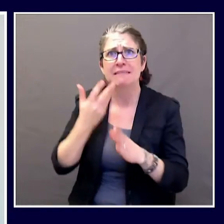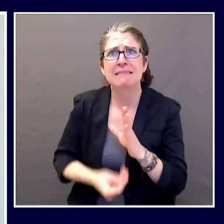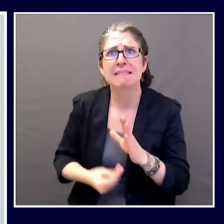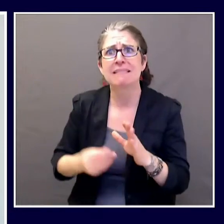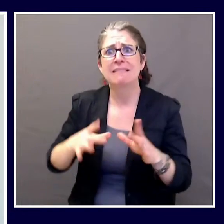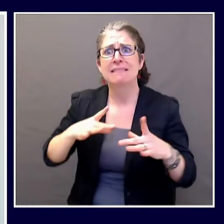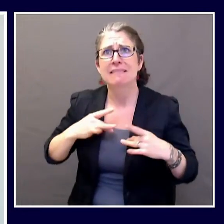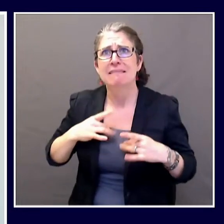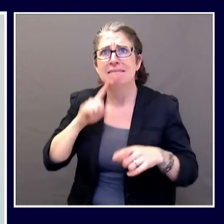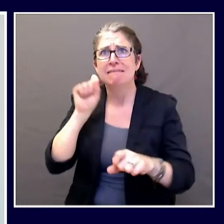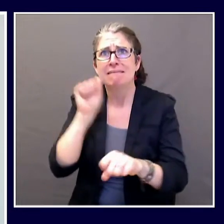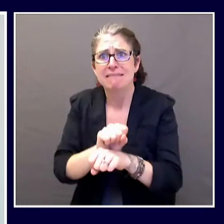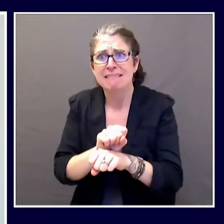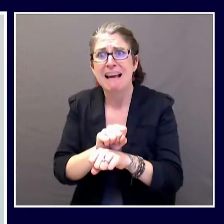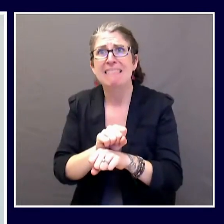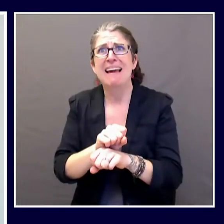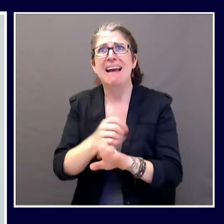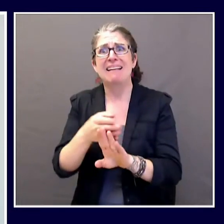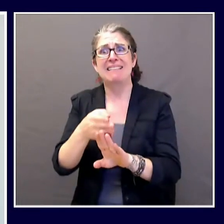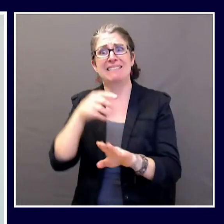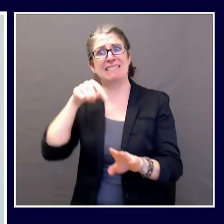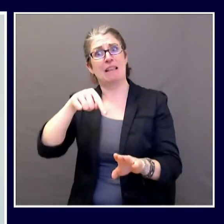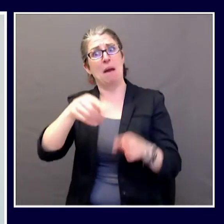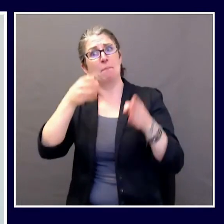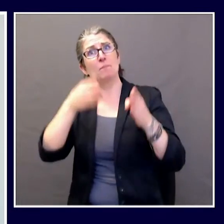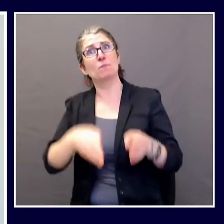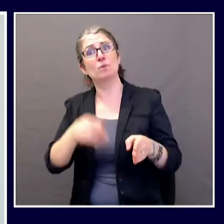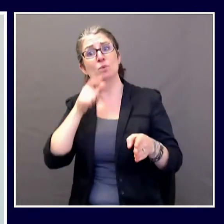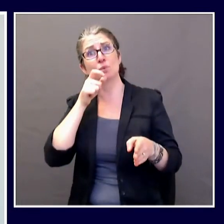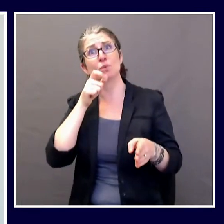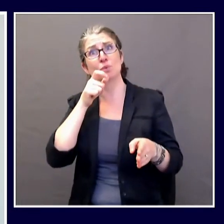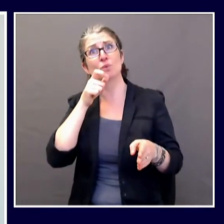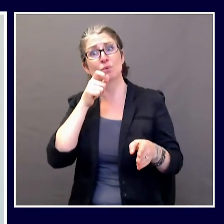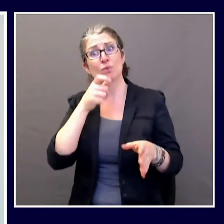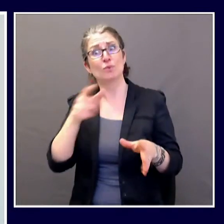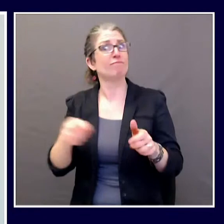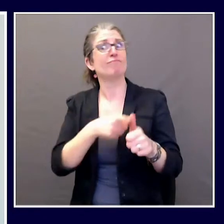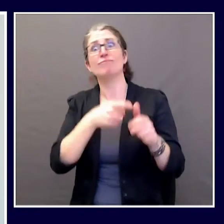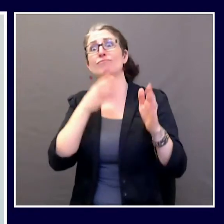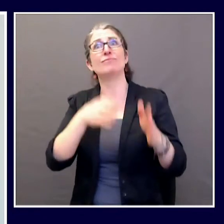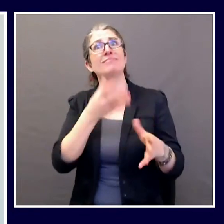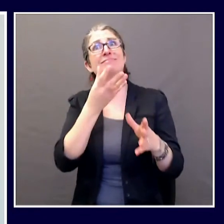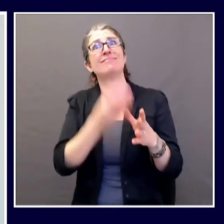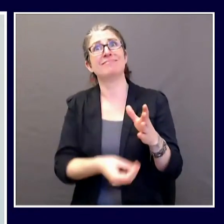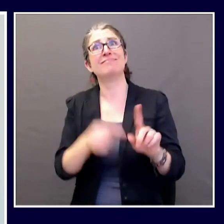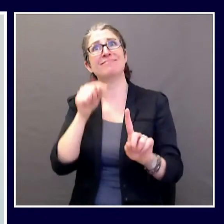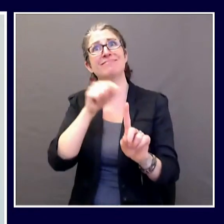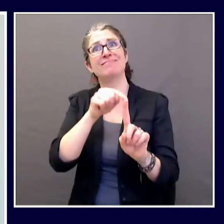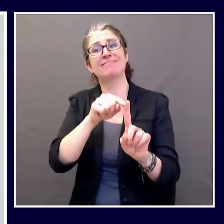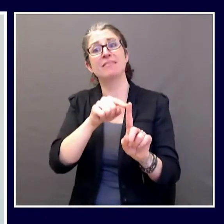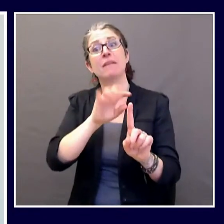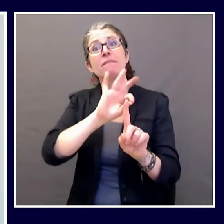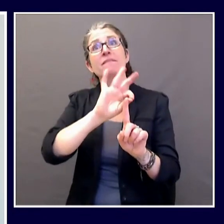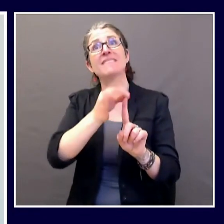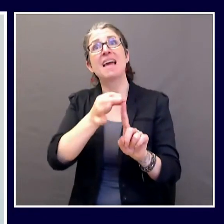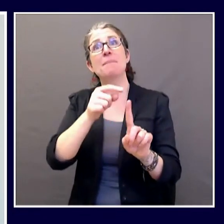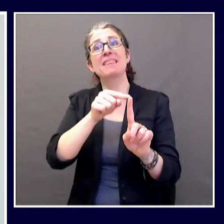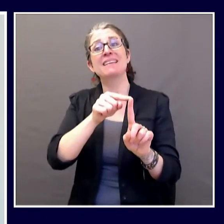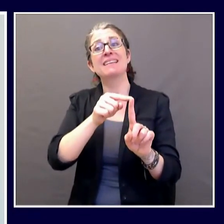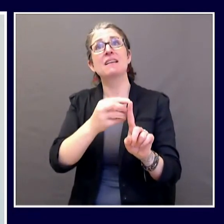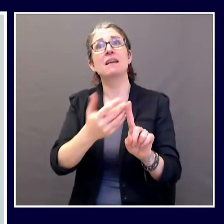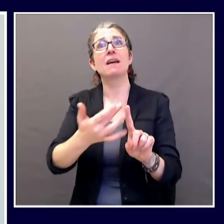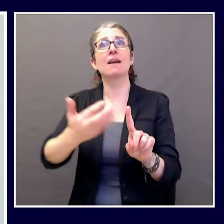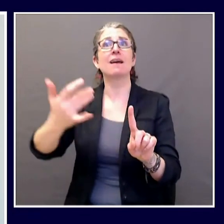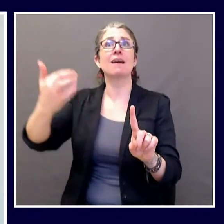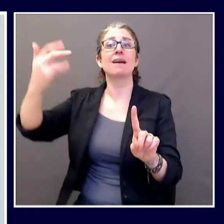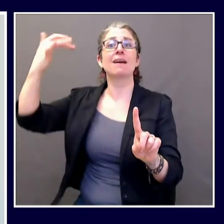a descendant of a former governor of Maine who also presided in a time of an emergency. So it was